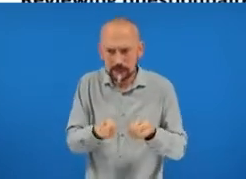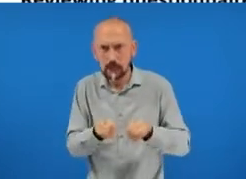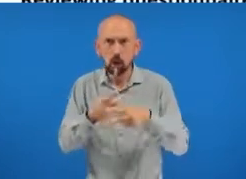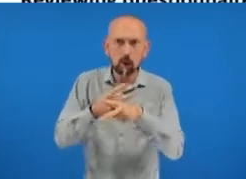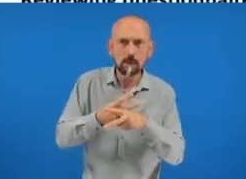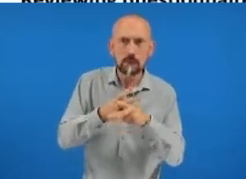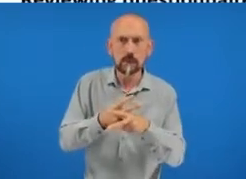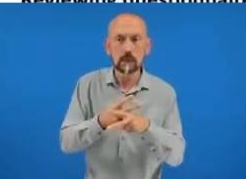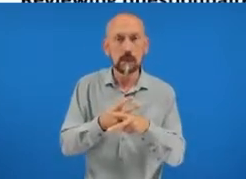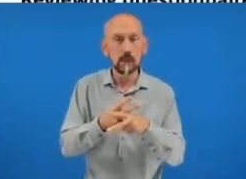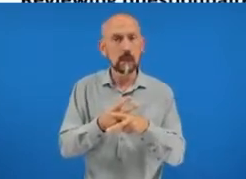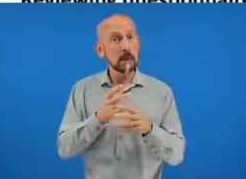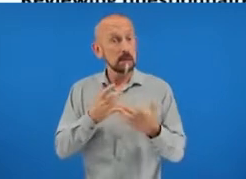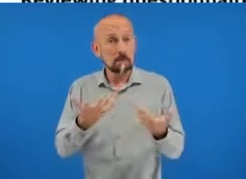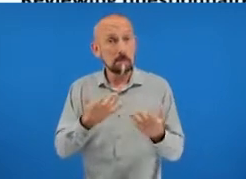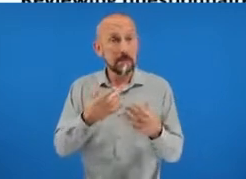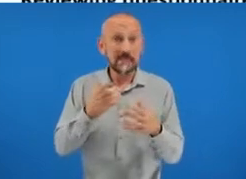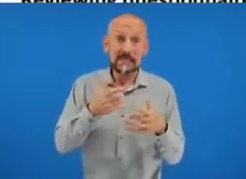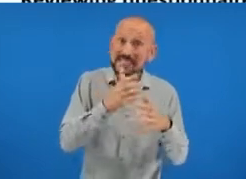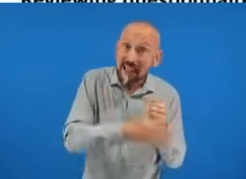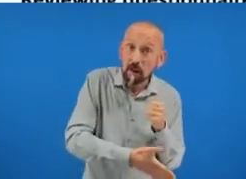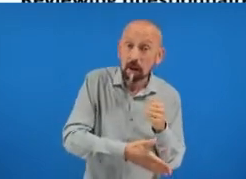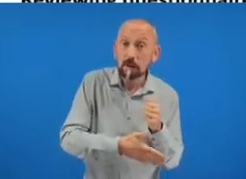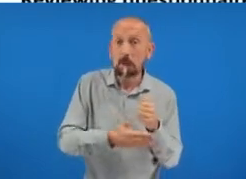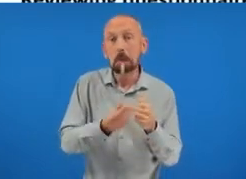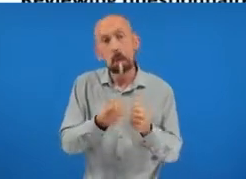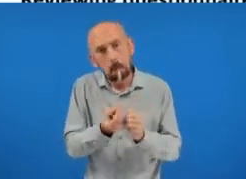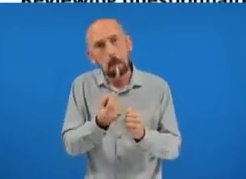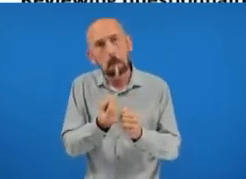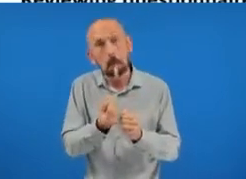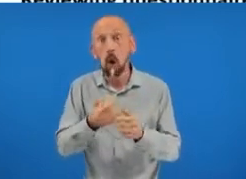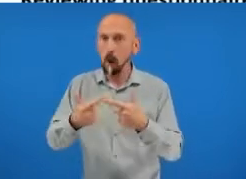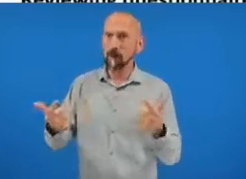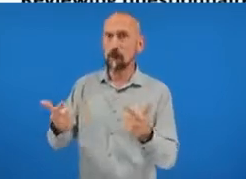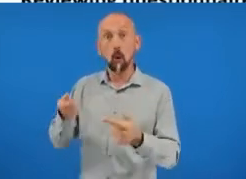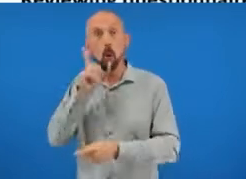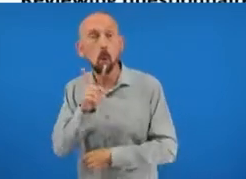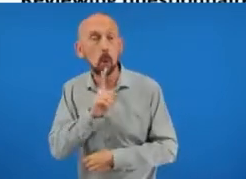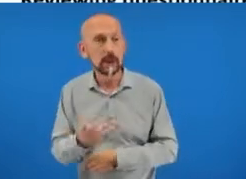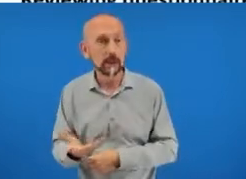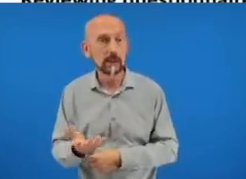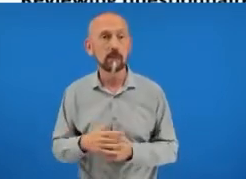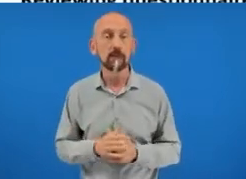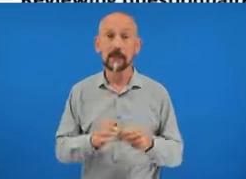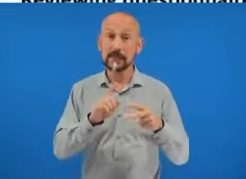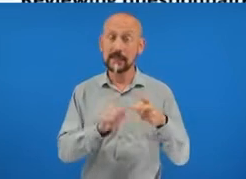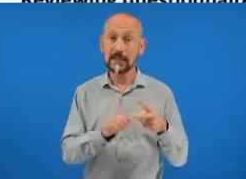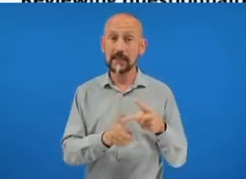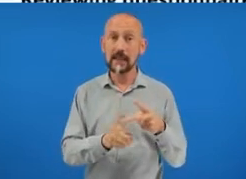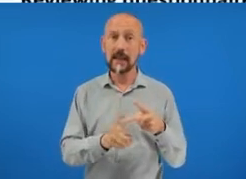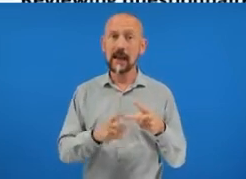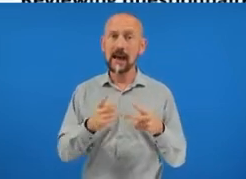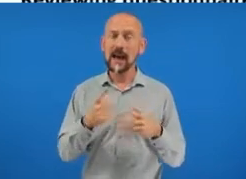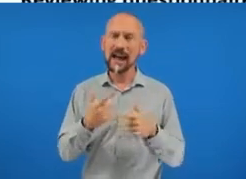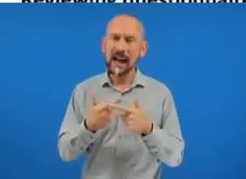or always. Then I'd like to ask you, how strongly do I believe this statement that